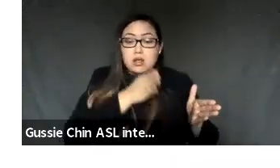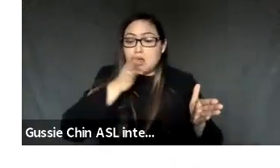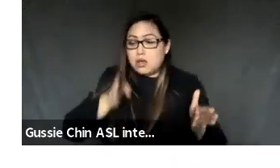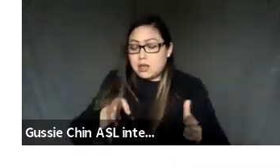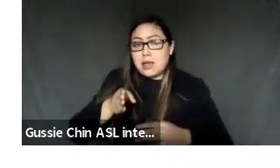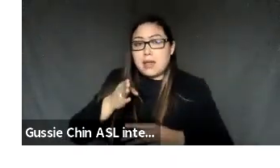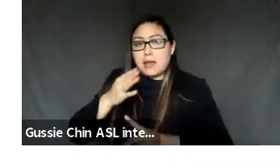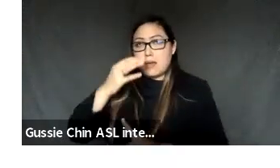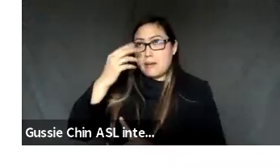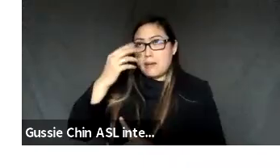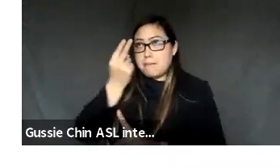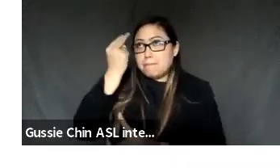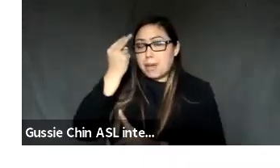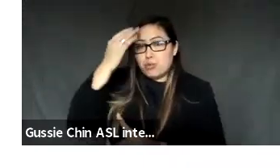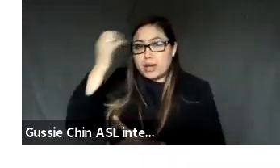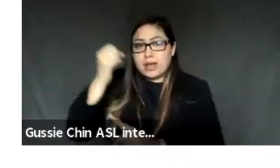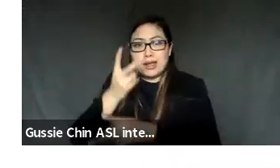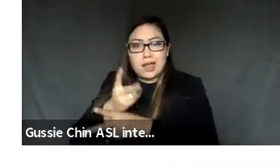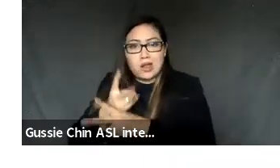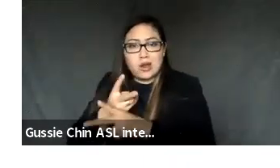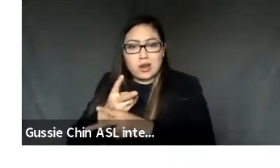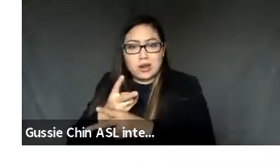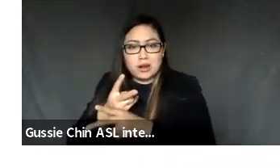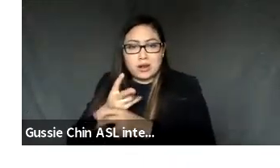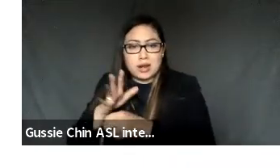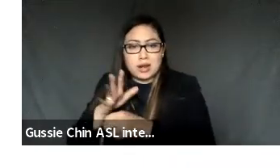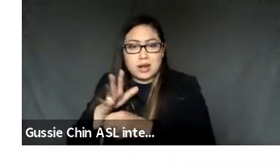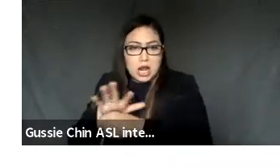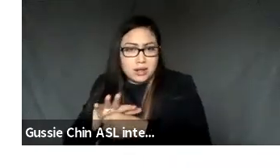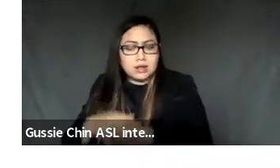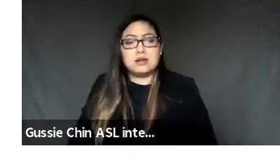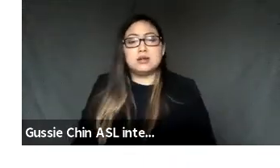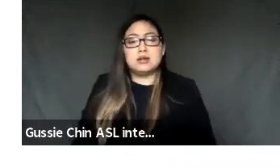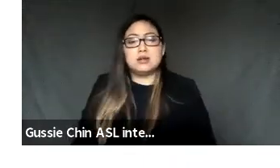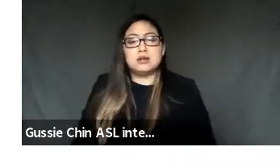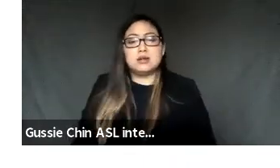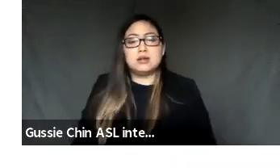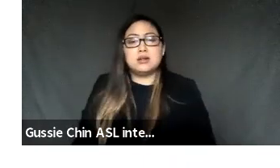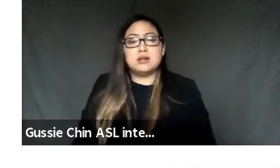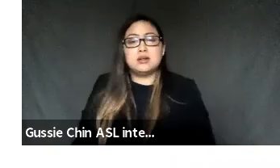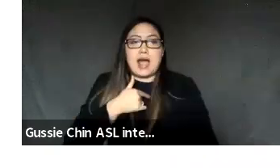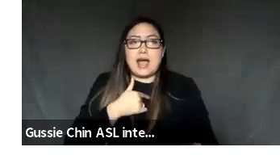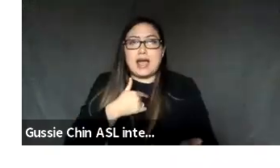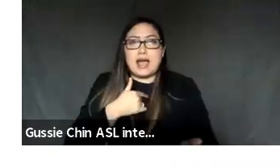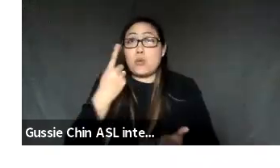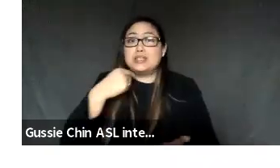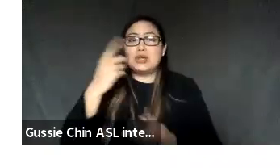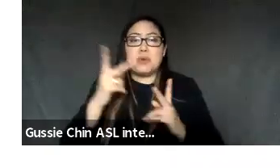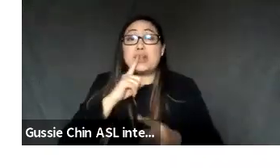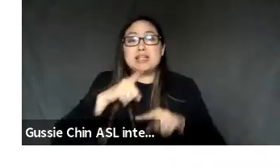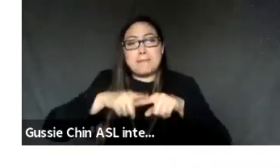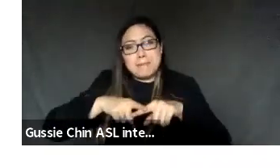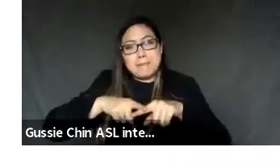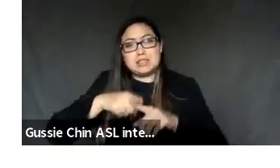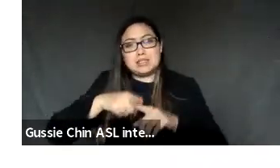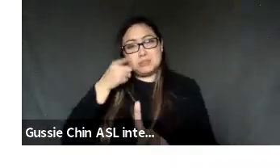area. So I always tell people, it really depends, what really services or what is being offered